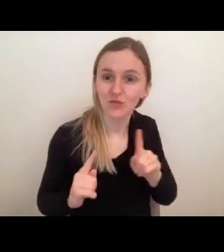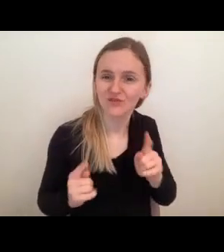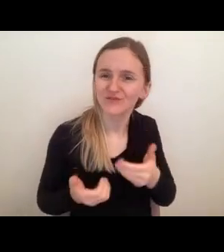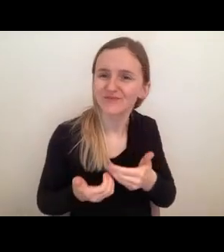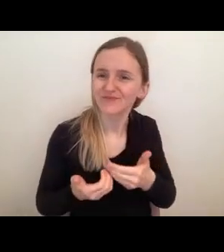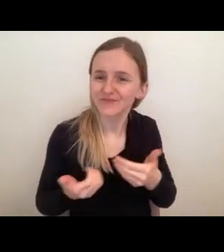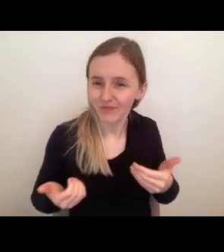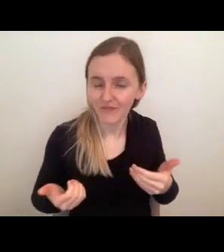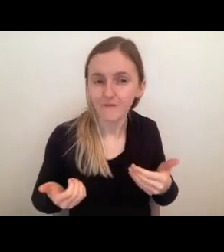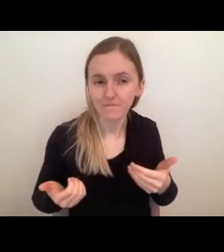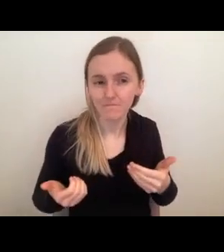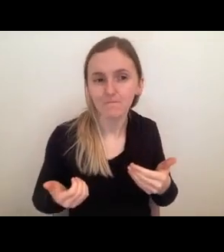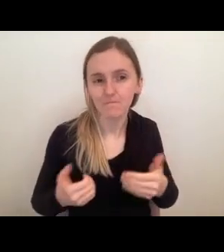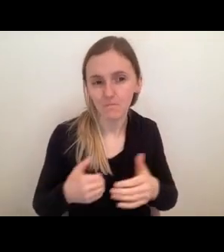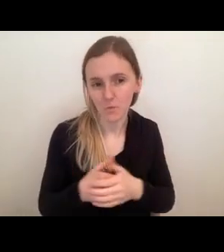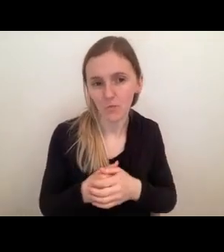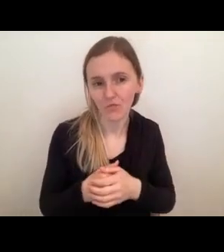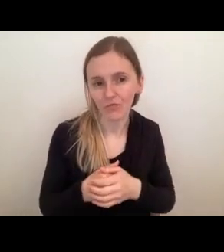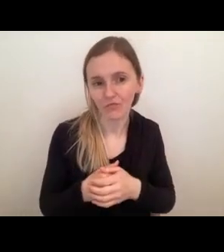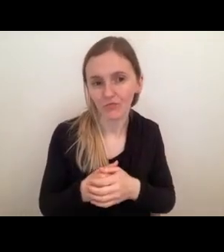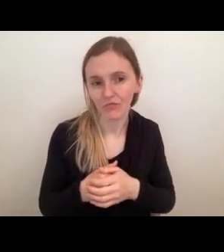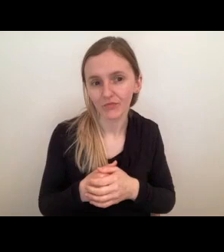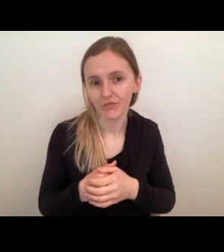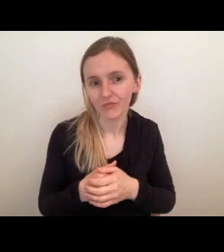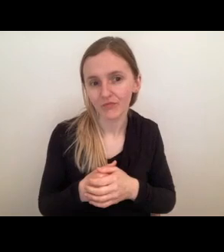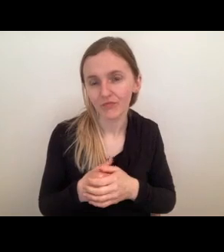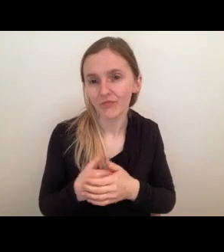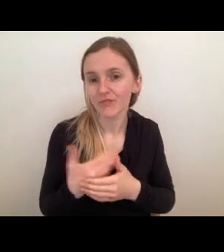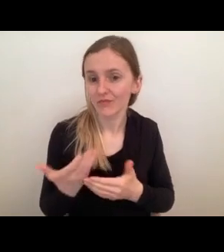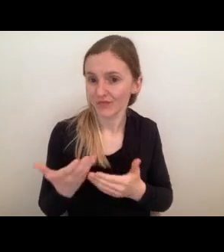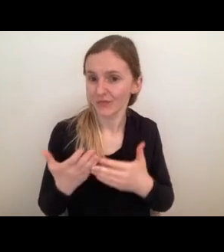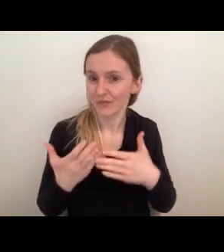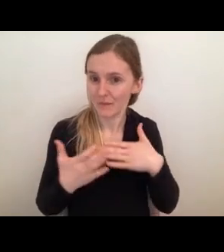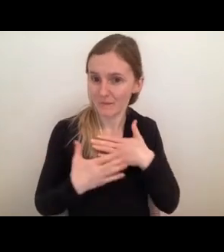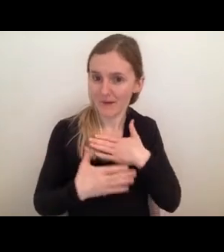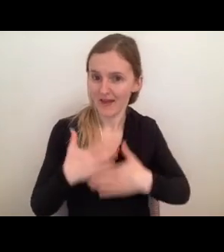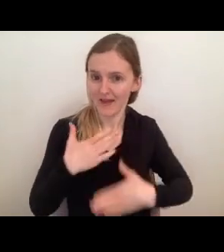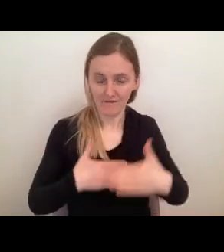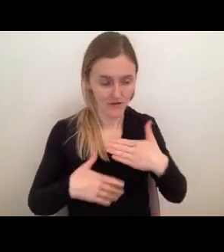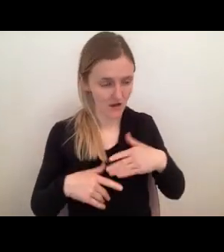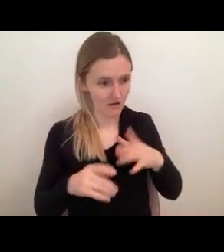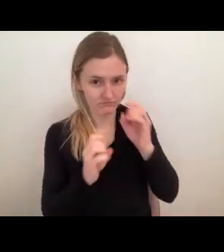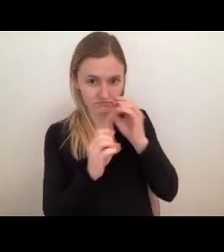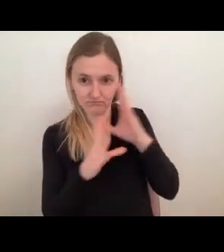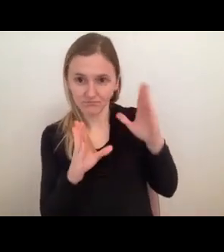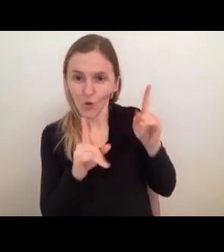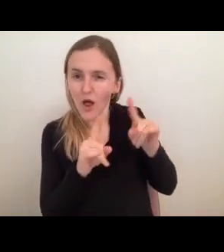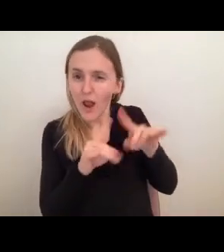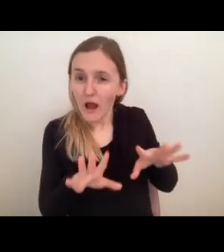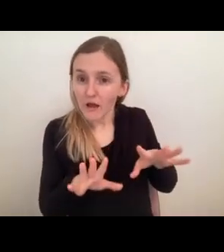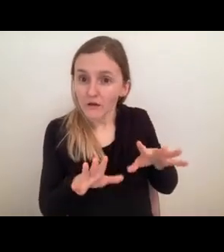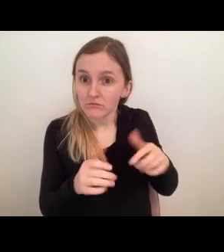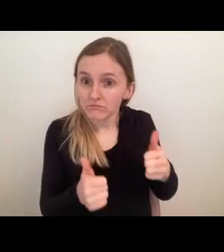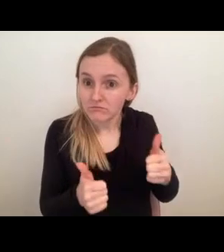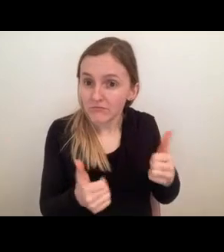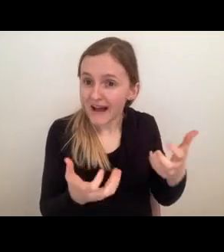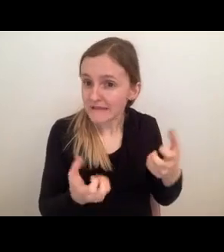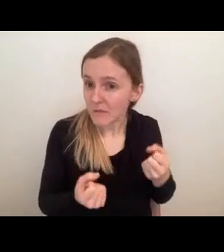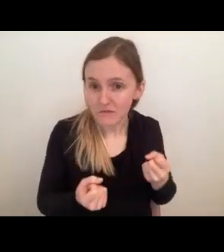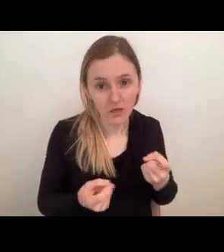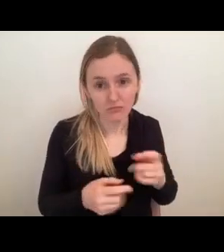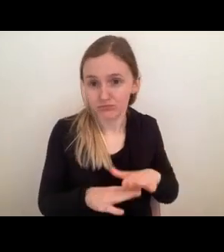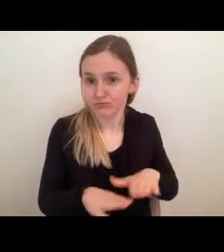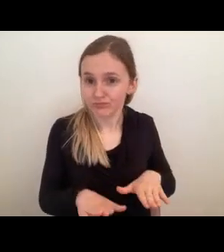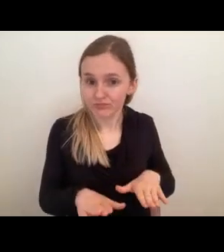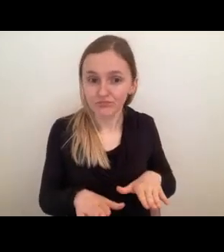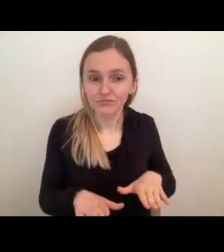but also to understand how that behaviour looks and whether that's okay or not. And also helping them to